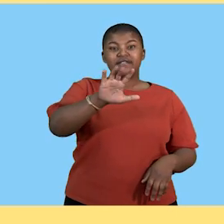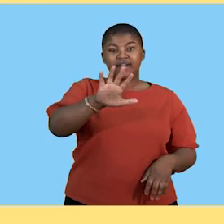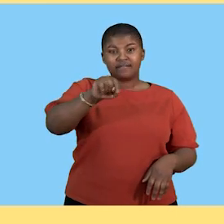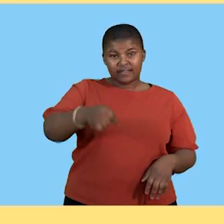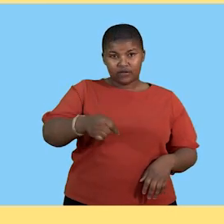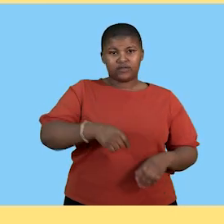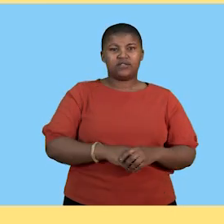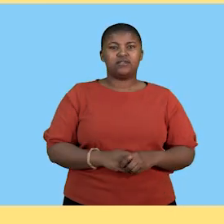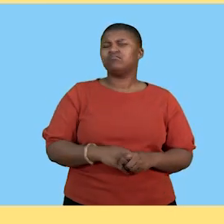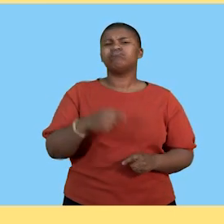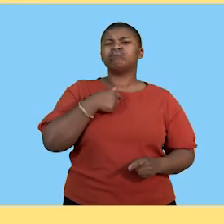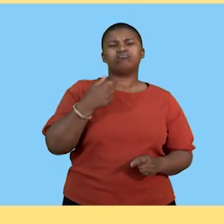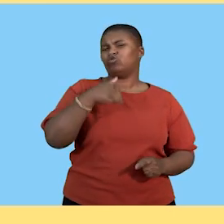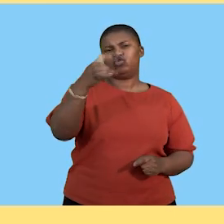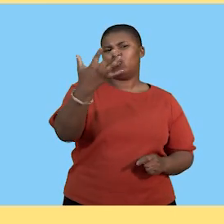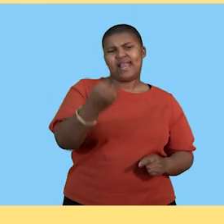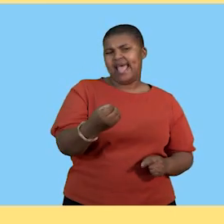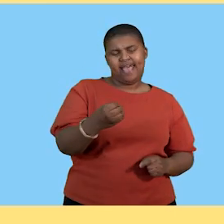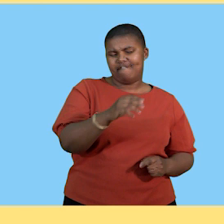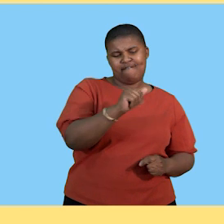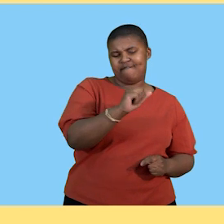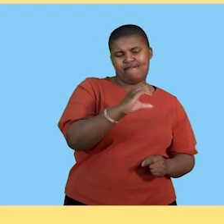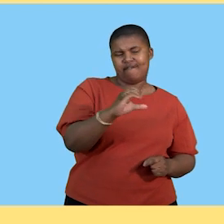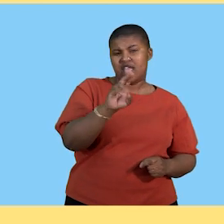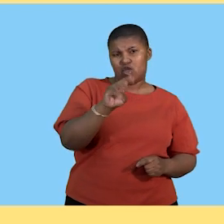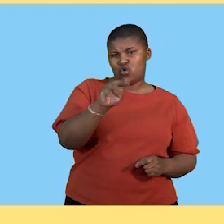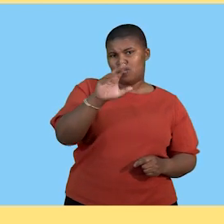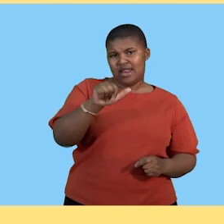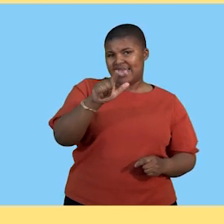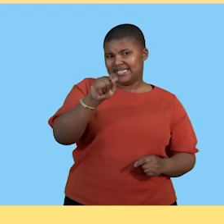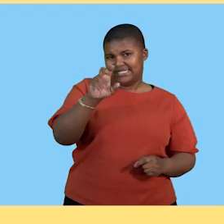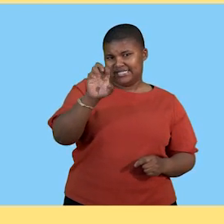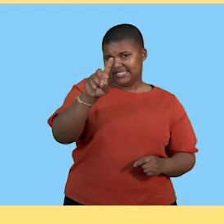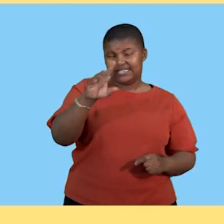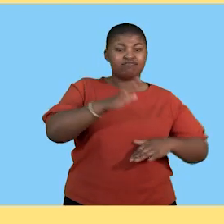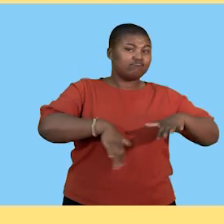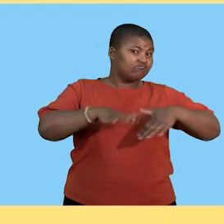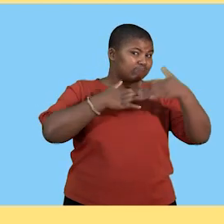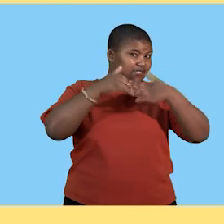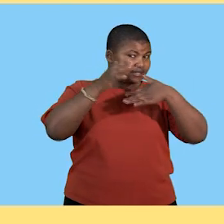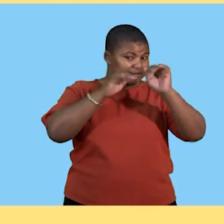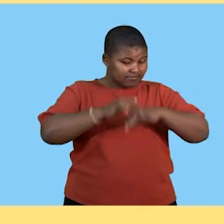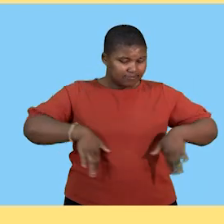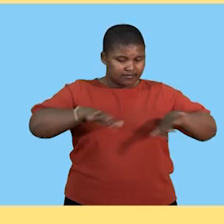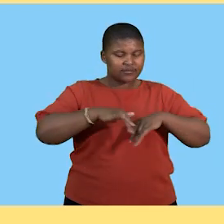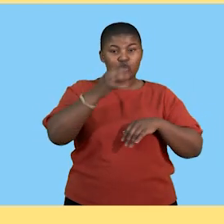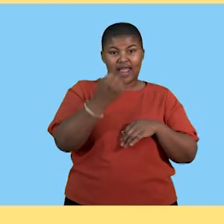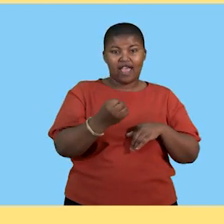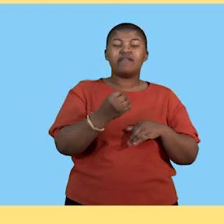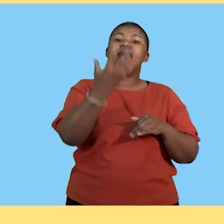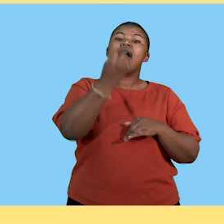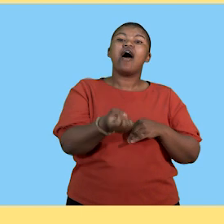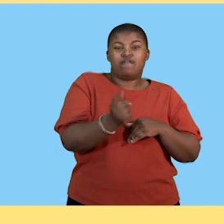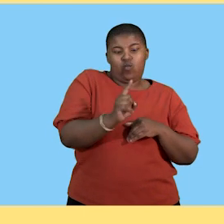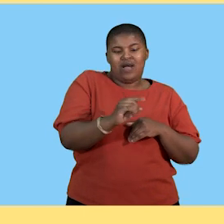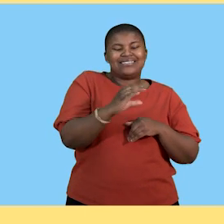275,000. We don't have accumulated depreciation on our land and buildings. Therefore, our carrying value